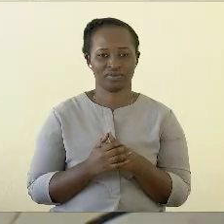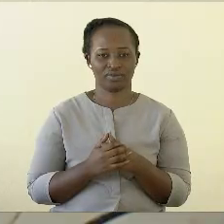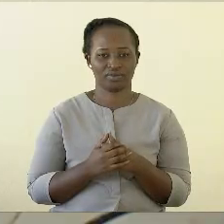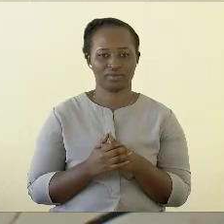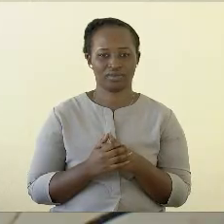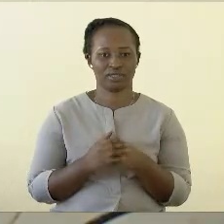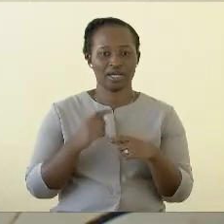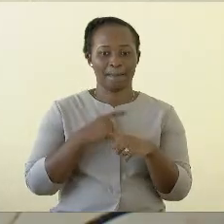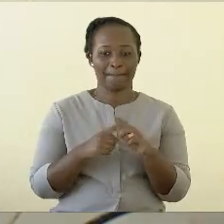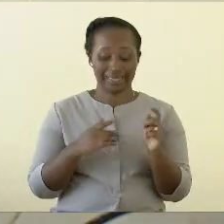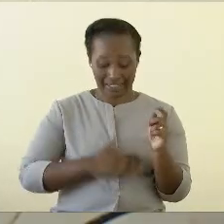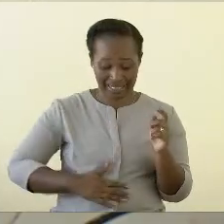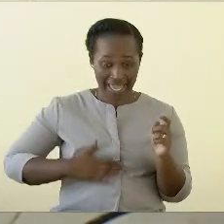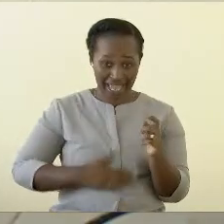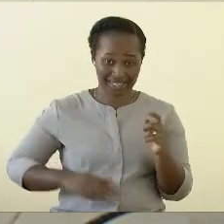And then science comes in.